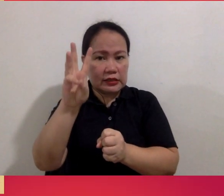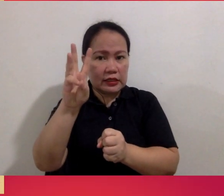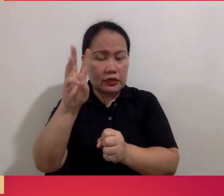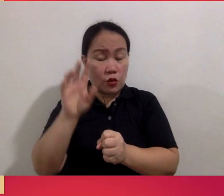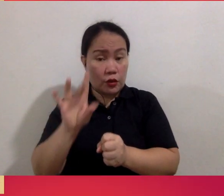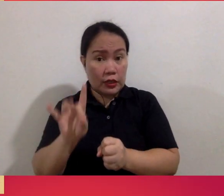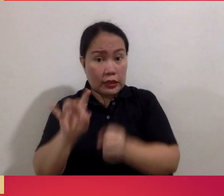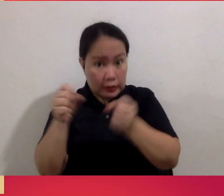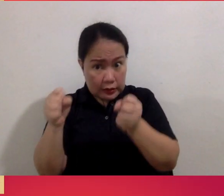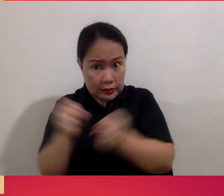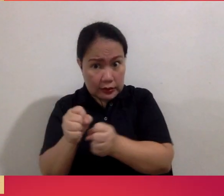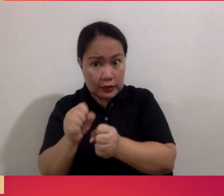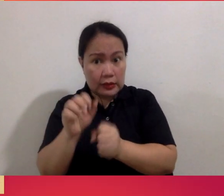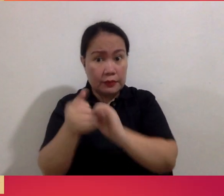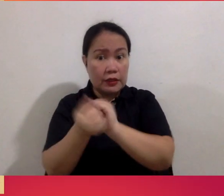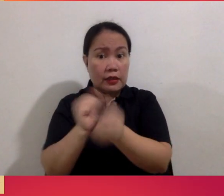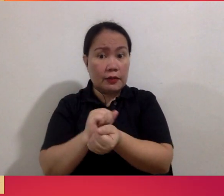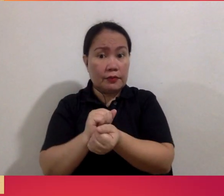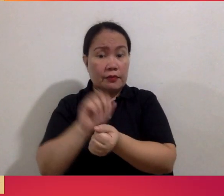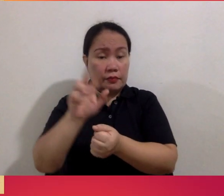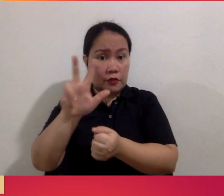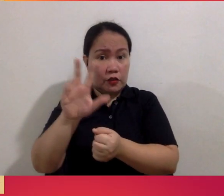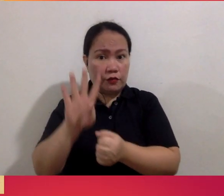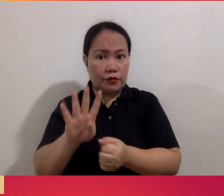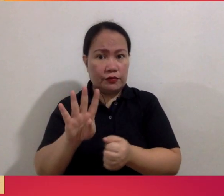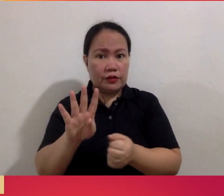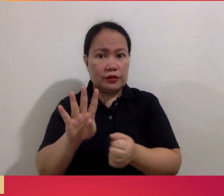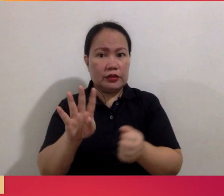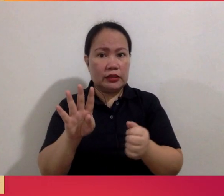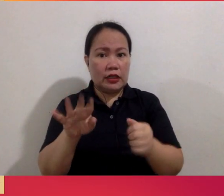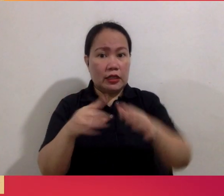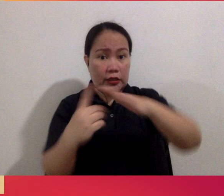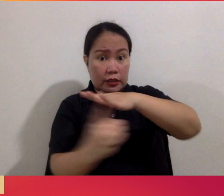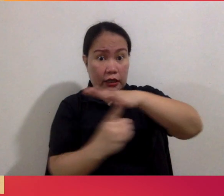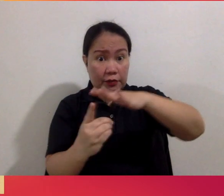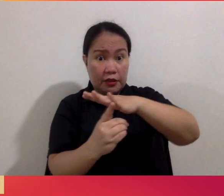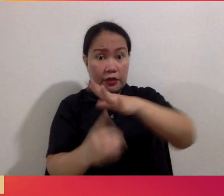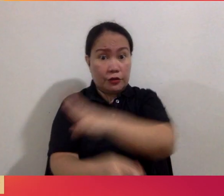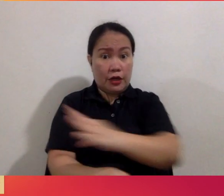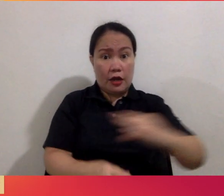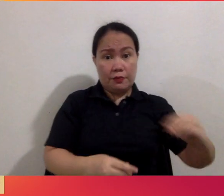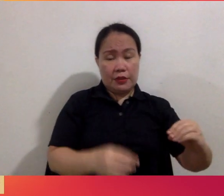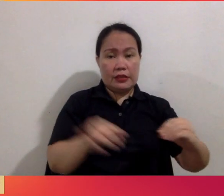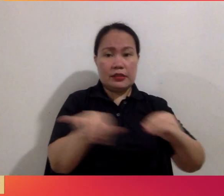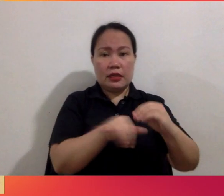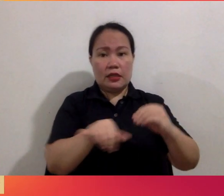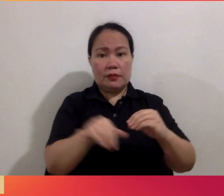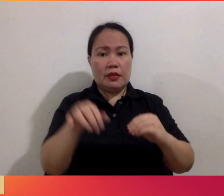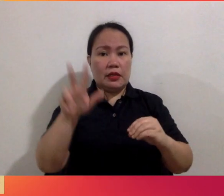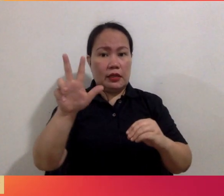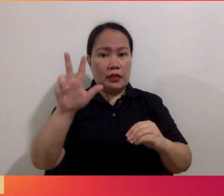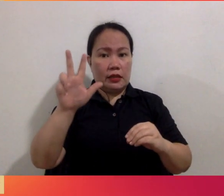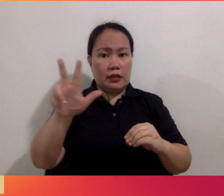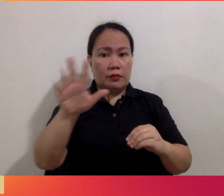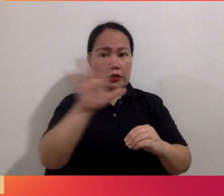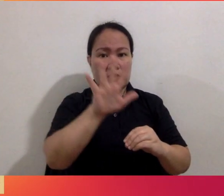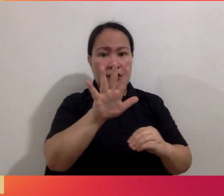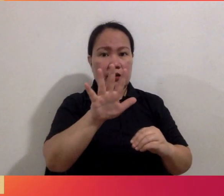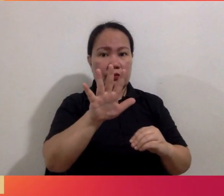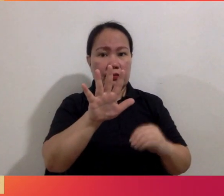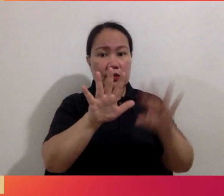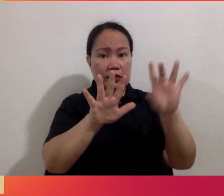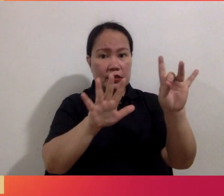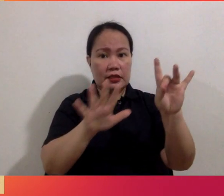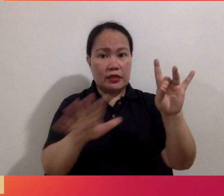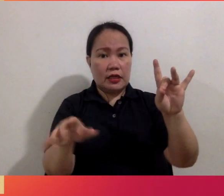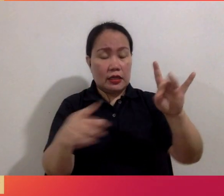4. So kapag parehas yung denominator natin, add lang yung numerator and copy the denominator. So 3 plus 5 is 8,